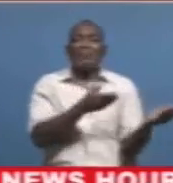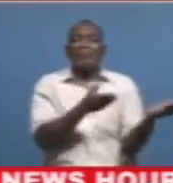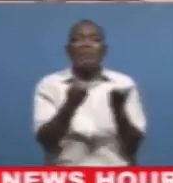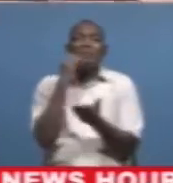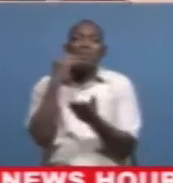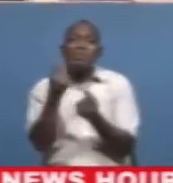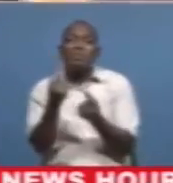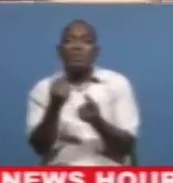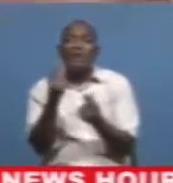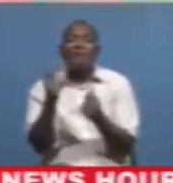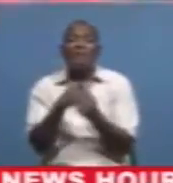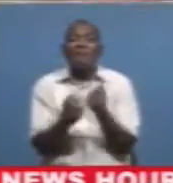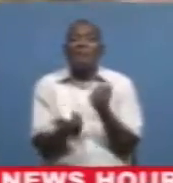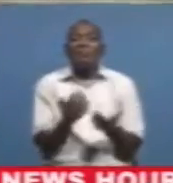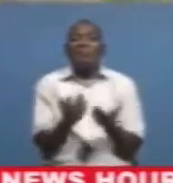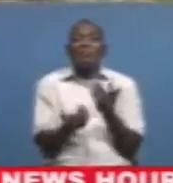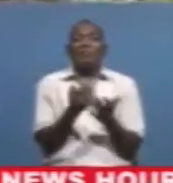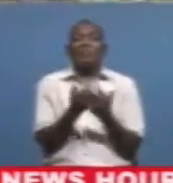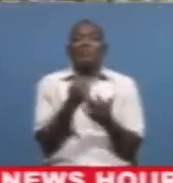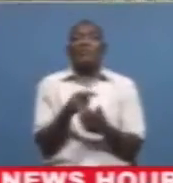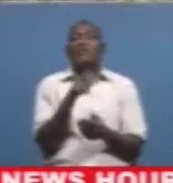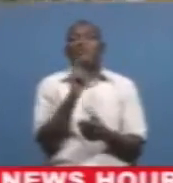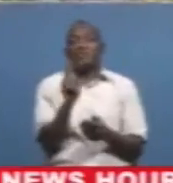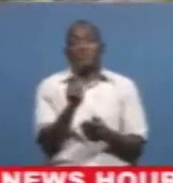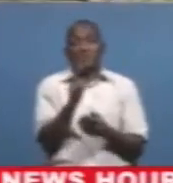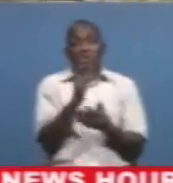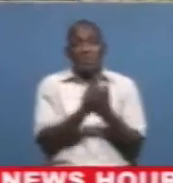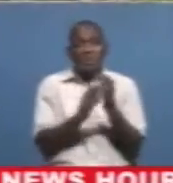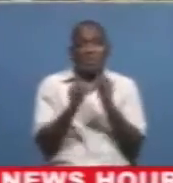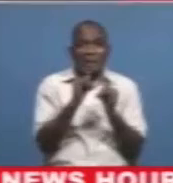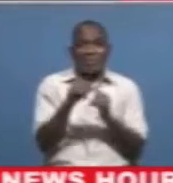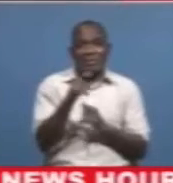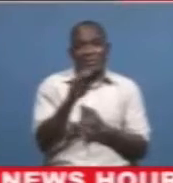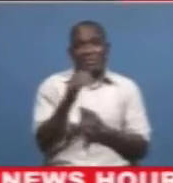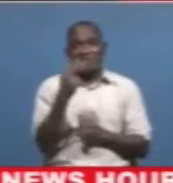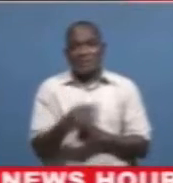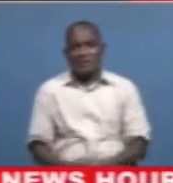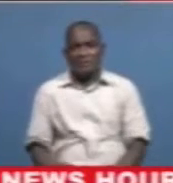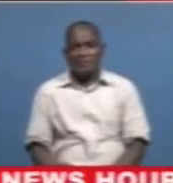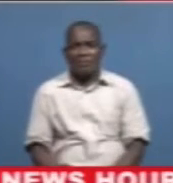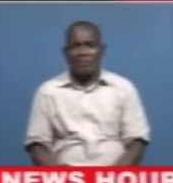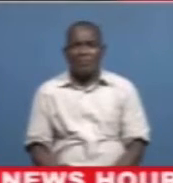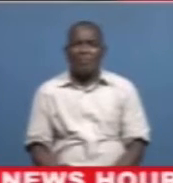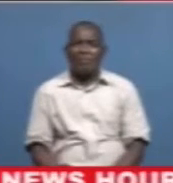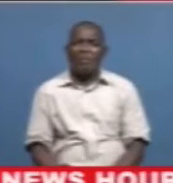before using it. Some residents spoke to GBC News.